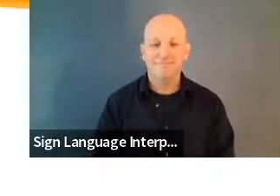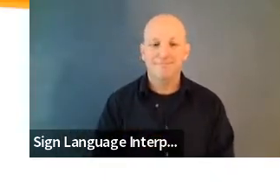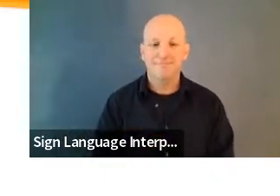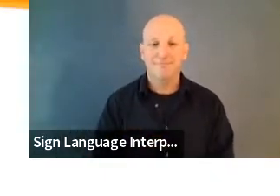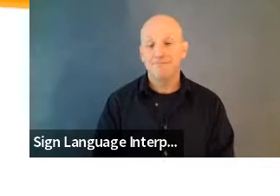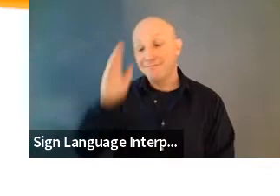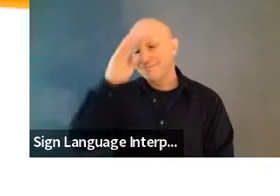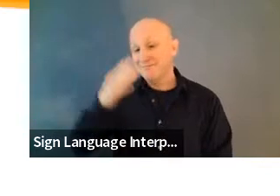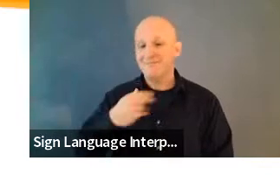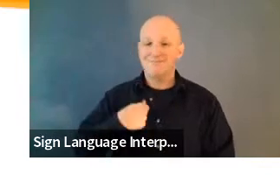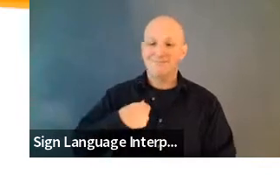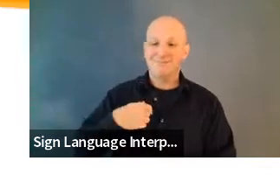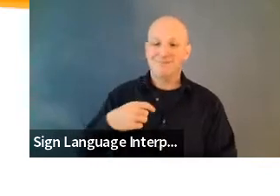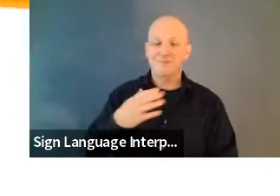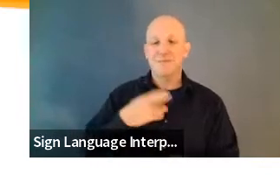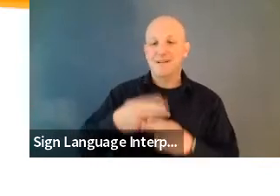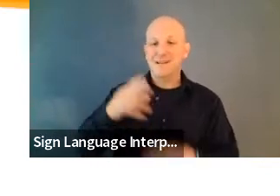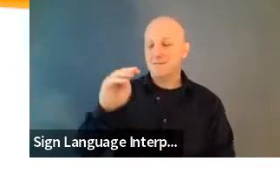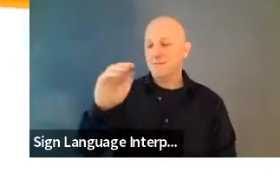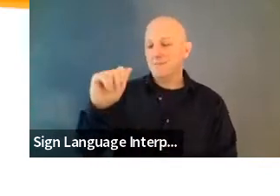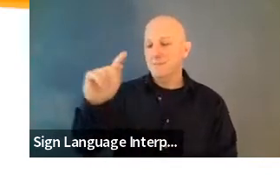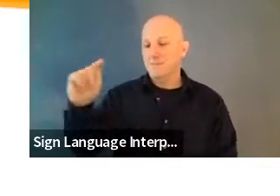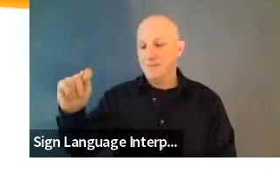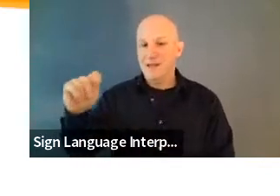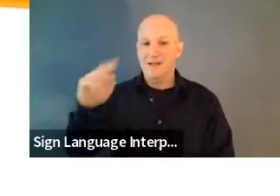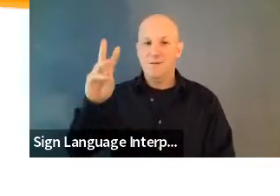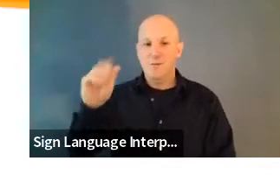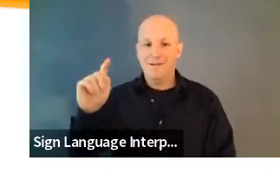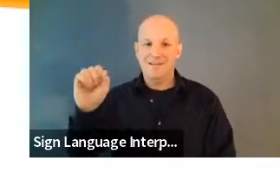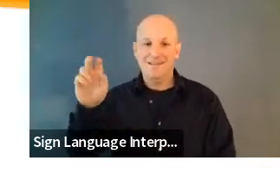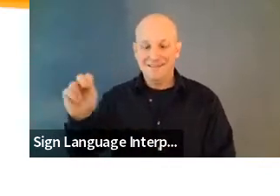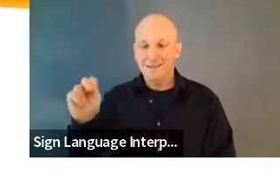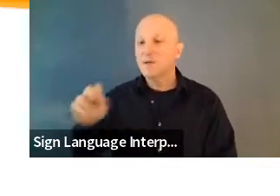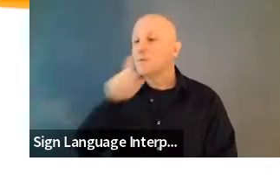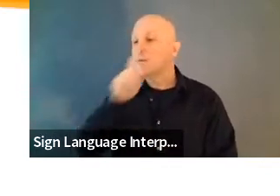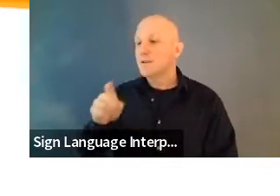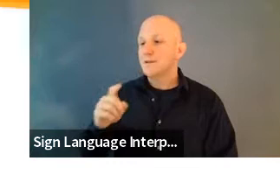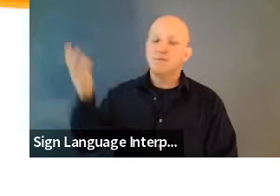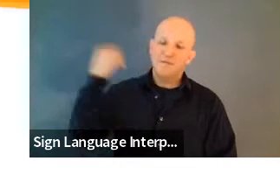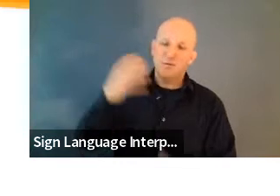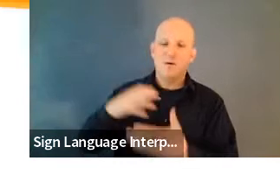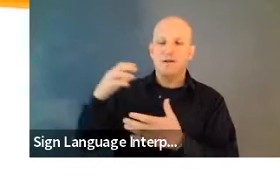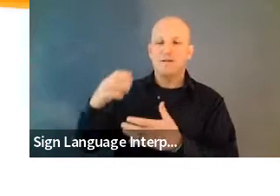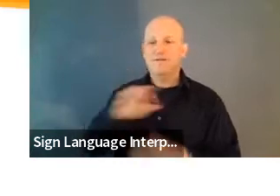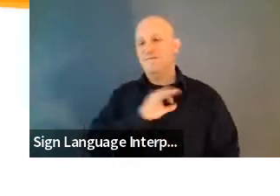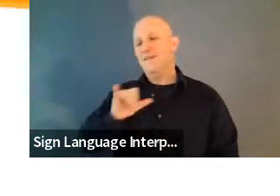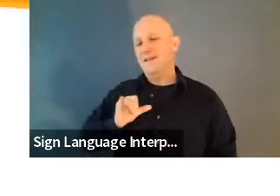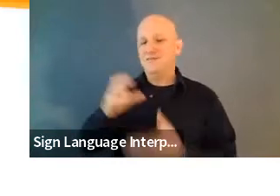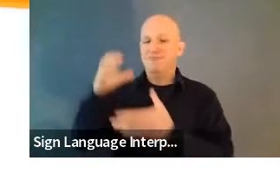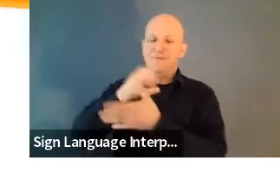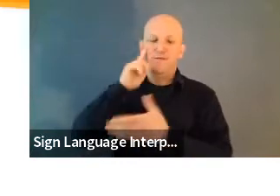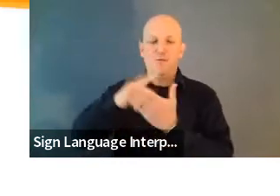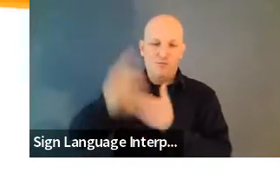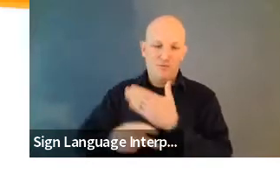Hi, everyone. Matt Espinosa Watson. I teach in Chicano Latino Studies, the former faculty champion for the program, and I continue teaching